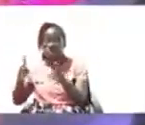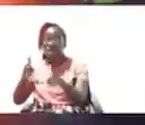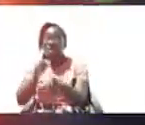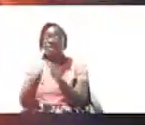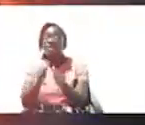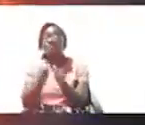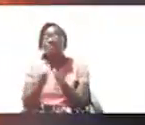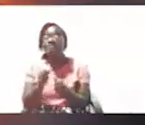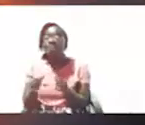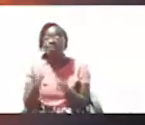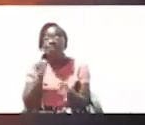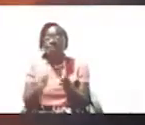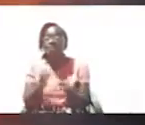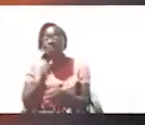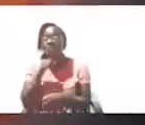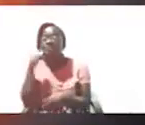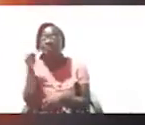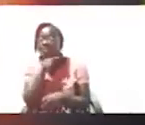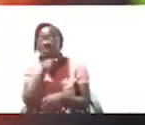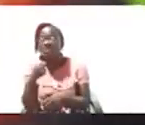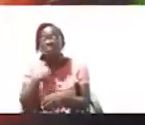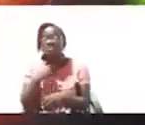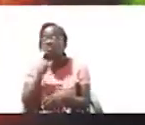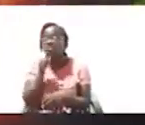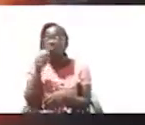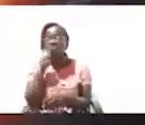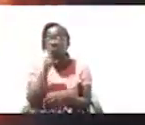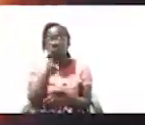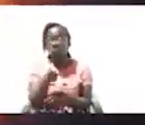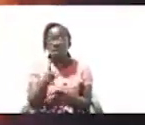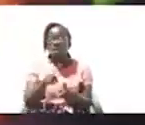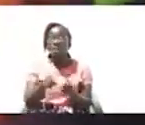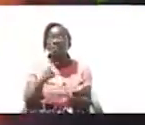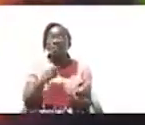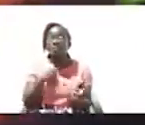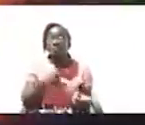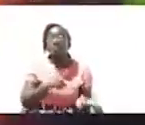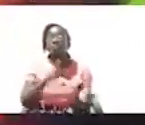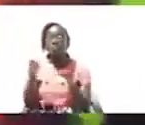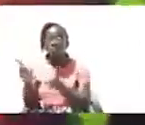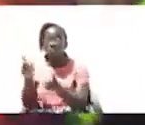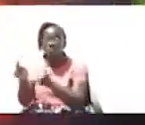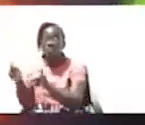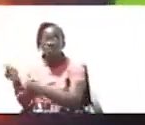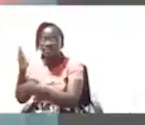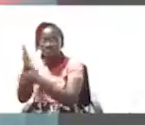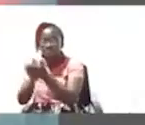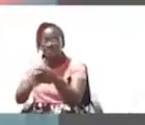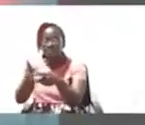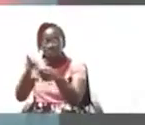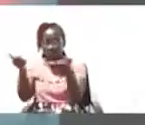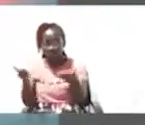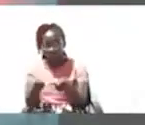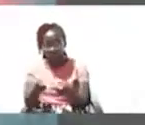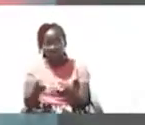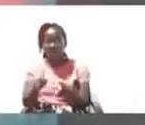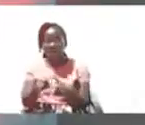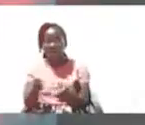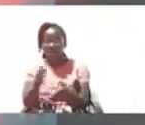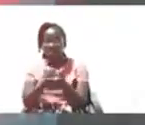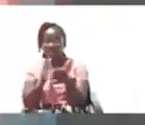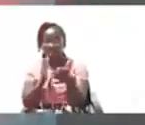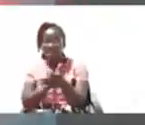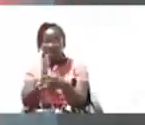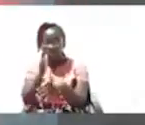going. I am going to prepare house. When I finish, I'll come back. And I'll take you to